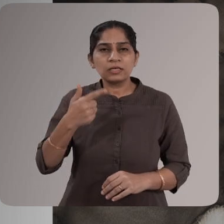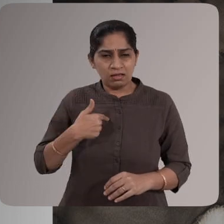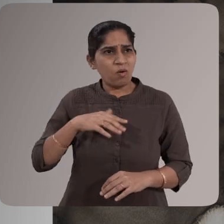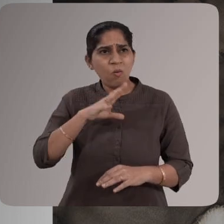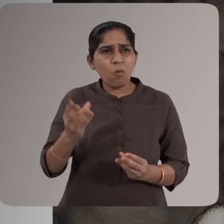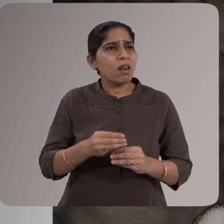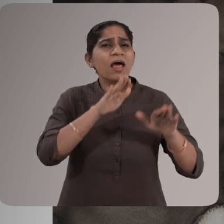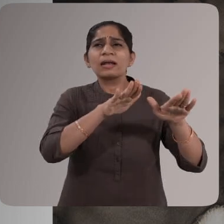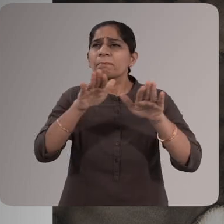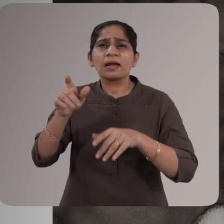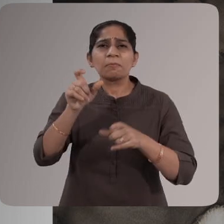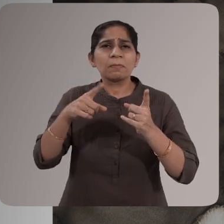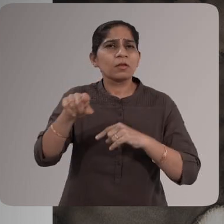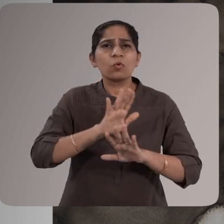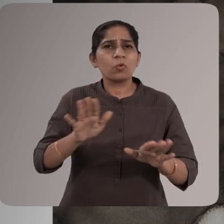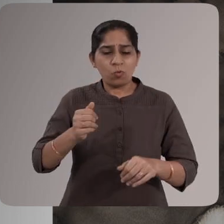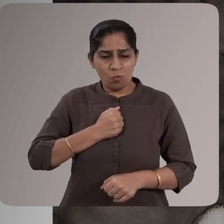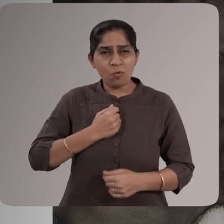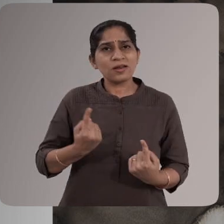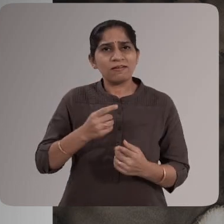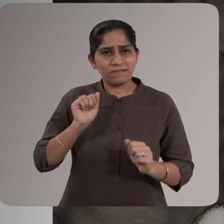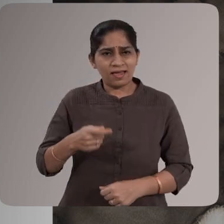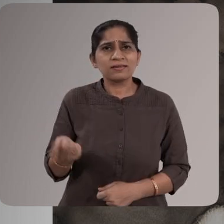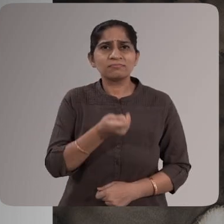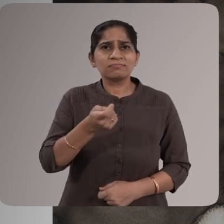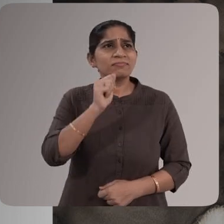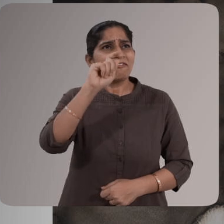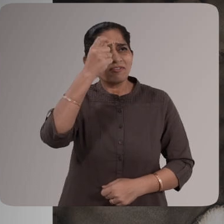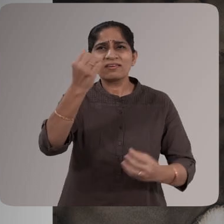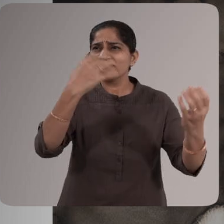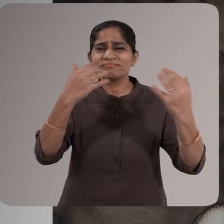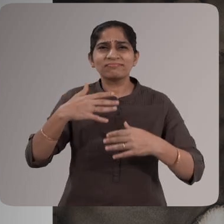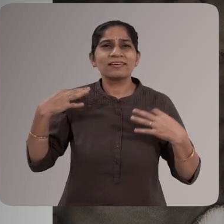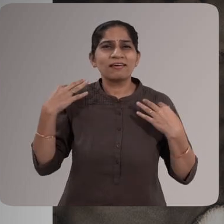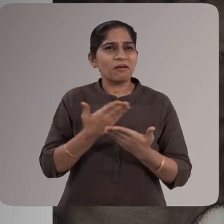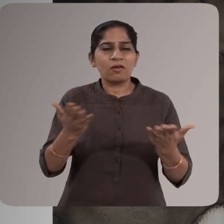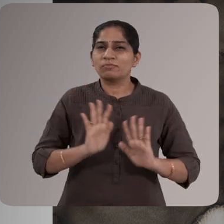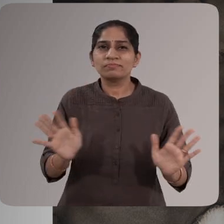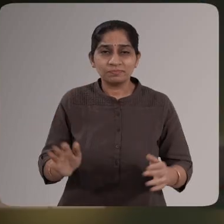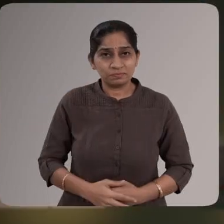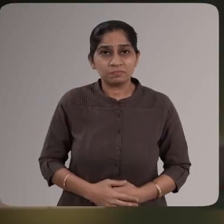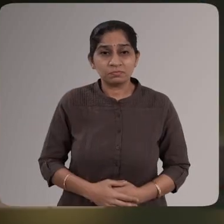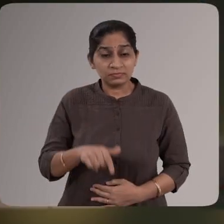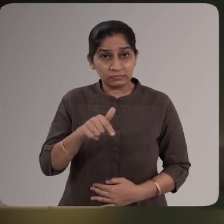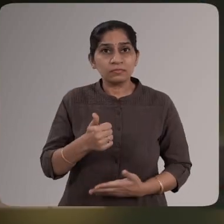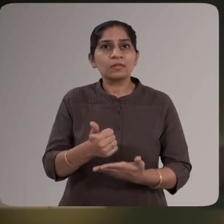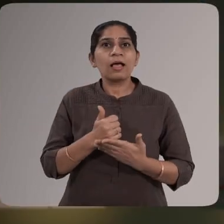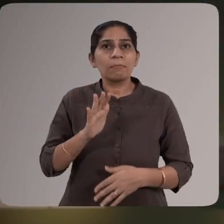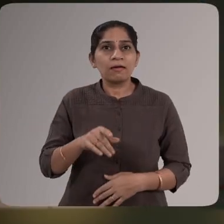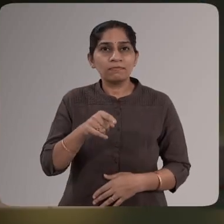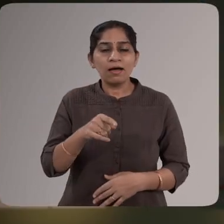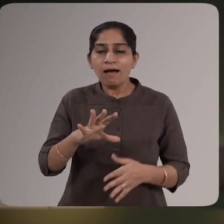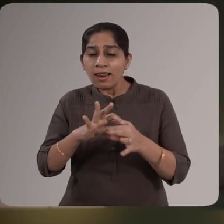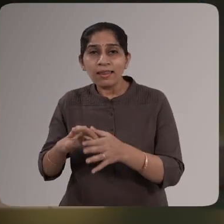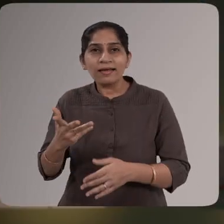he advocated for the use of locally woven khadi and boycott of imported textiles. This enables us to